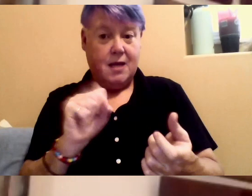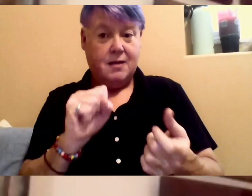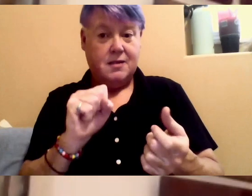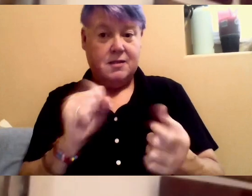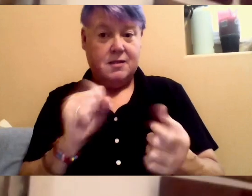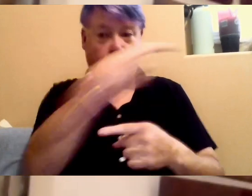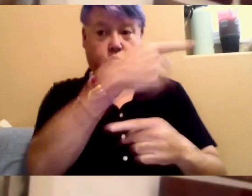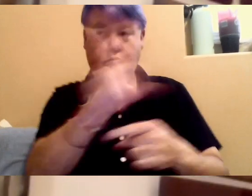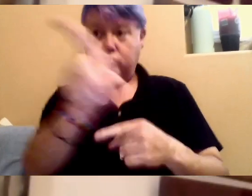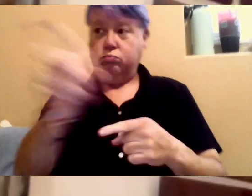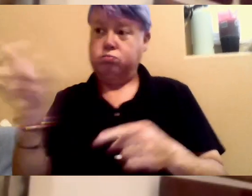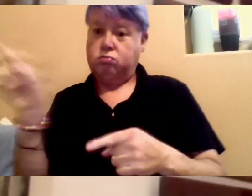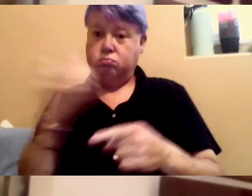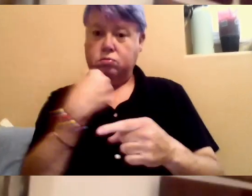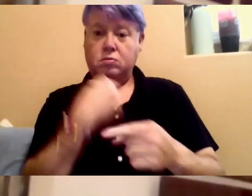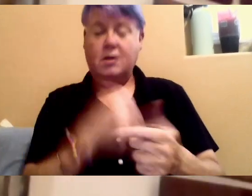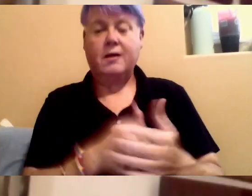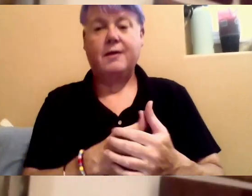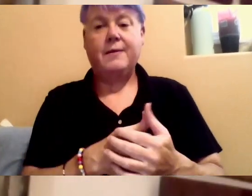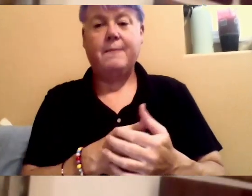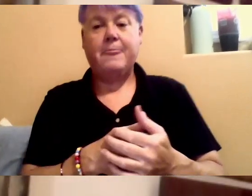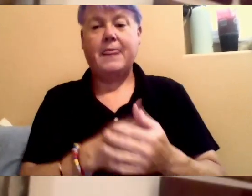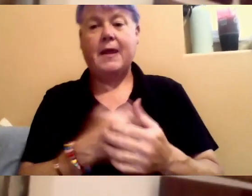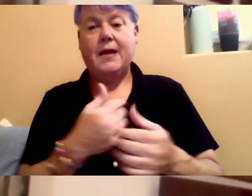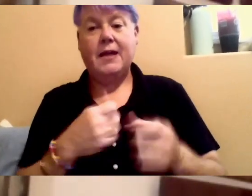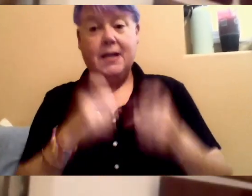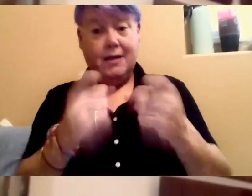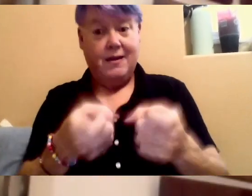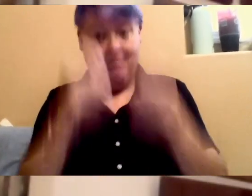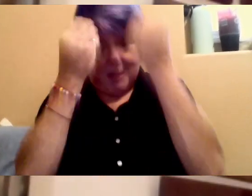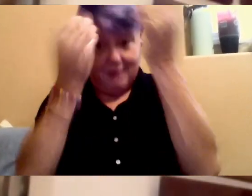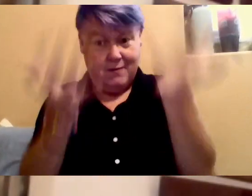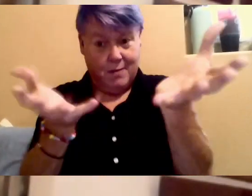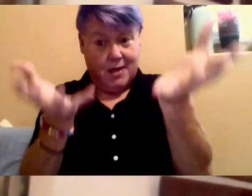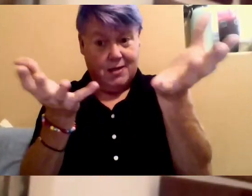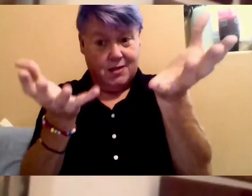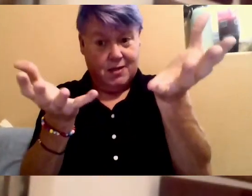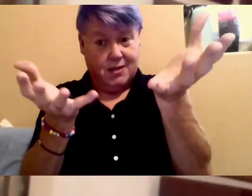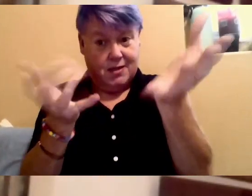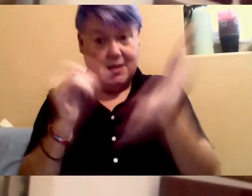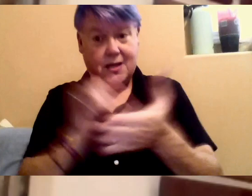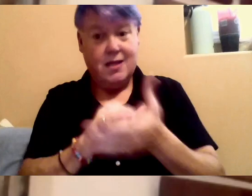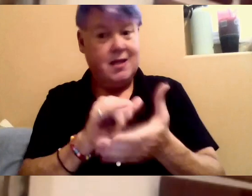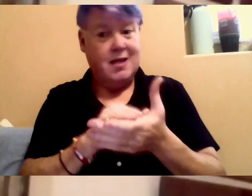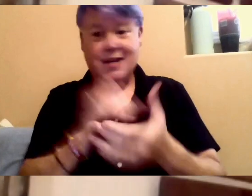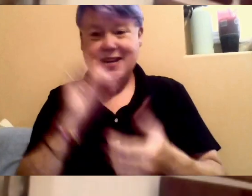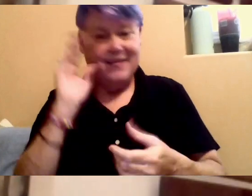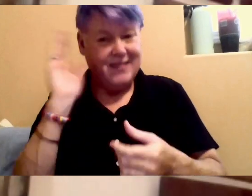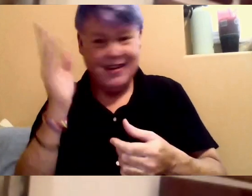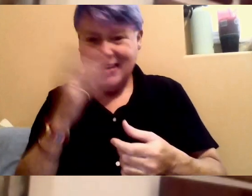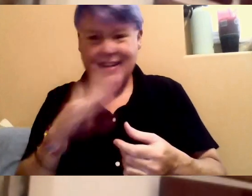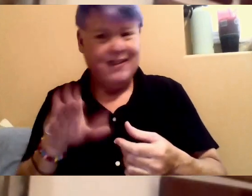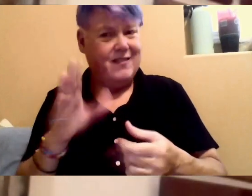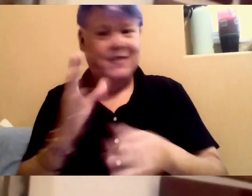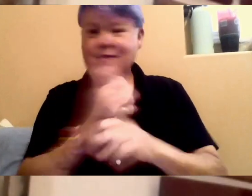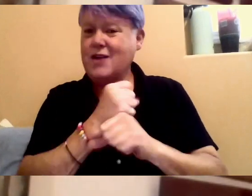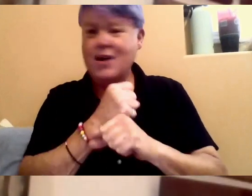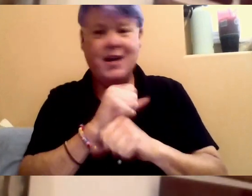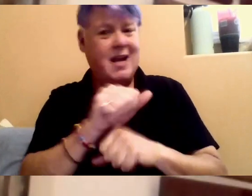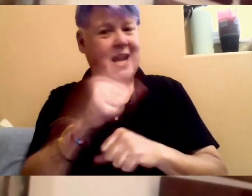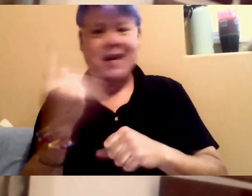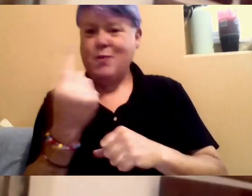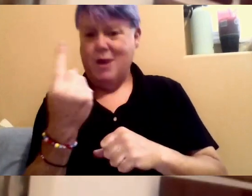go. And he gave me information that I could never have got anywhere else.